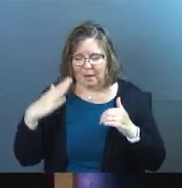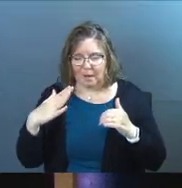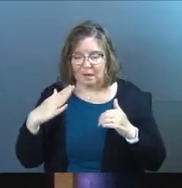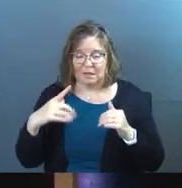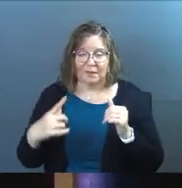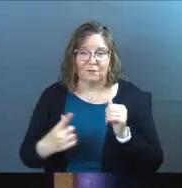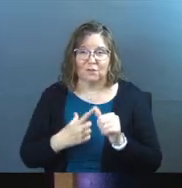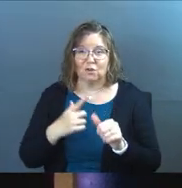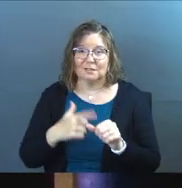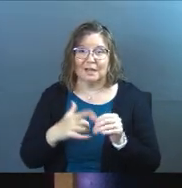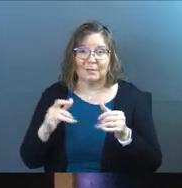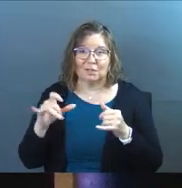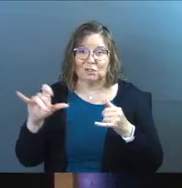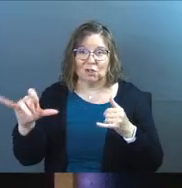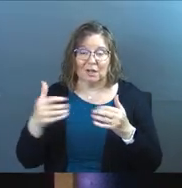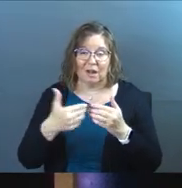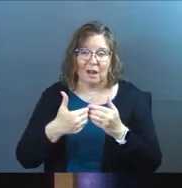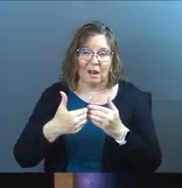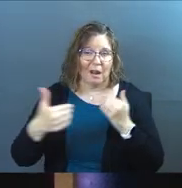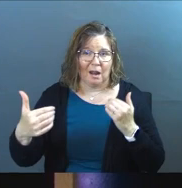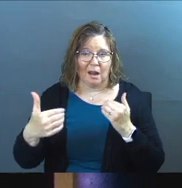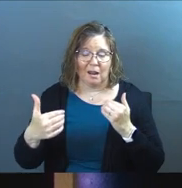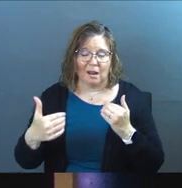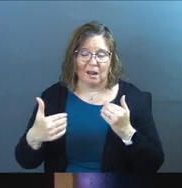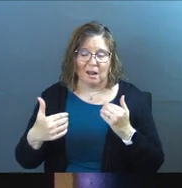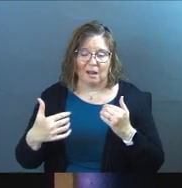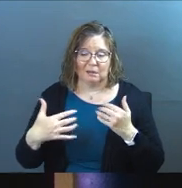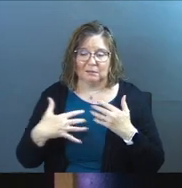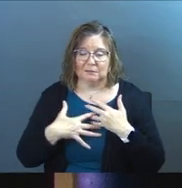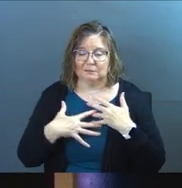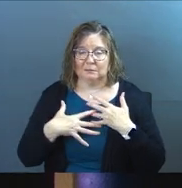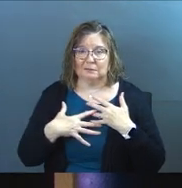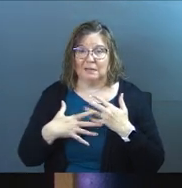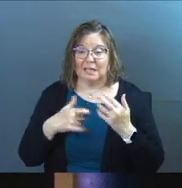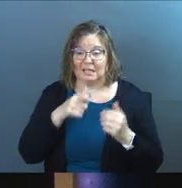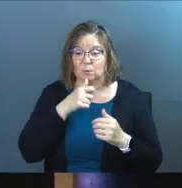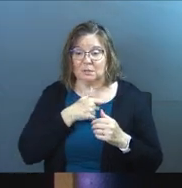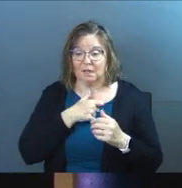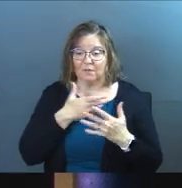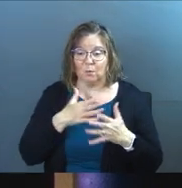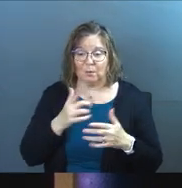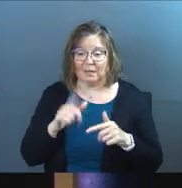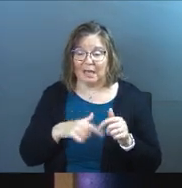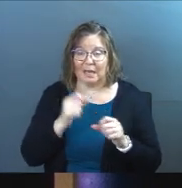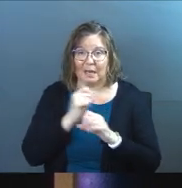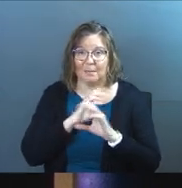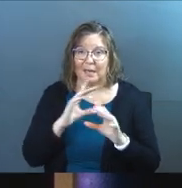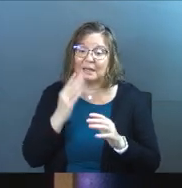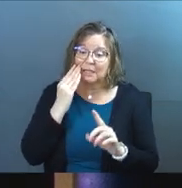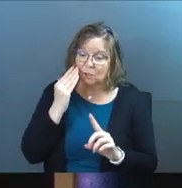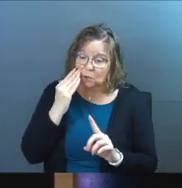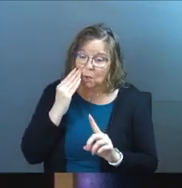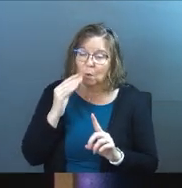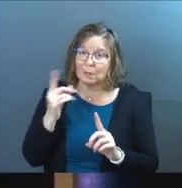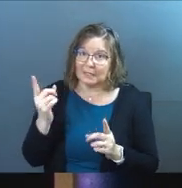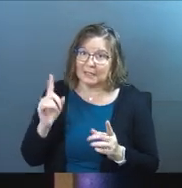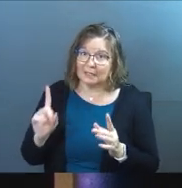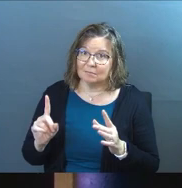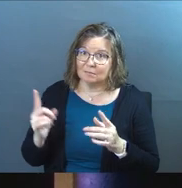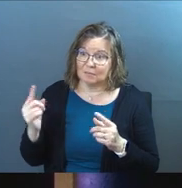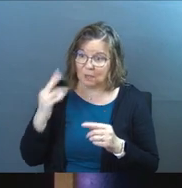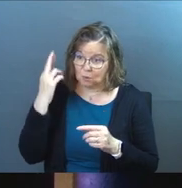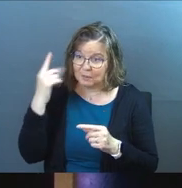in the first time in eternity. He's about to suffer in ways that we cannot possibly imagine. Now, he knows he came for